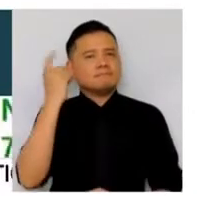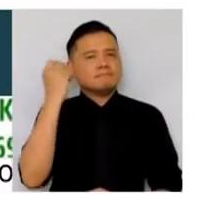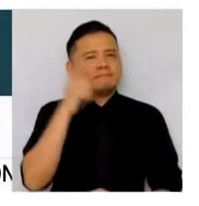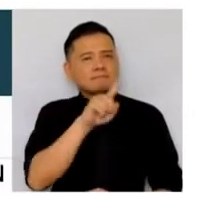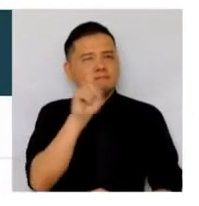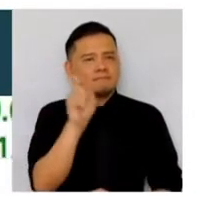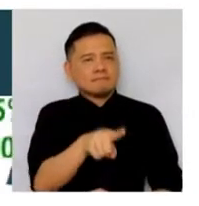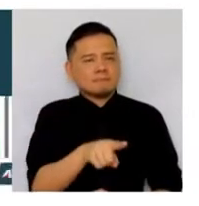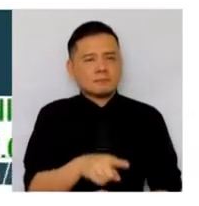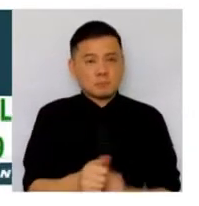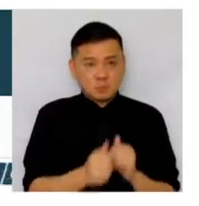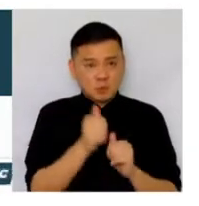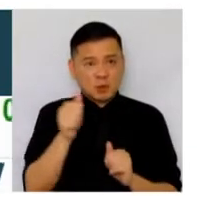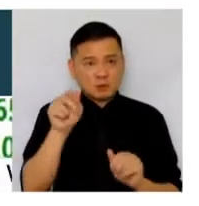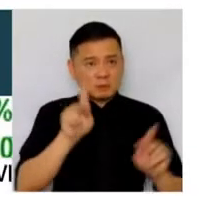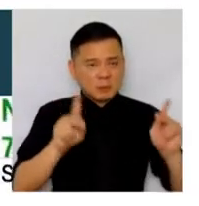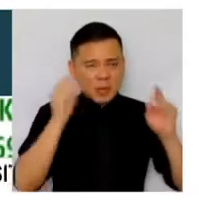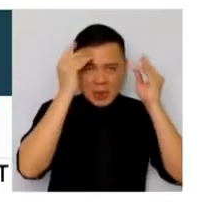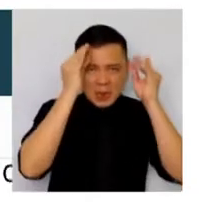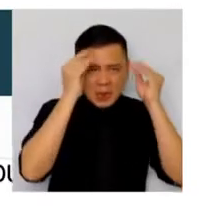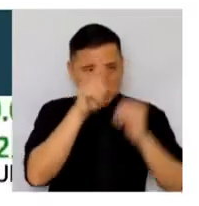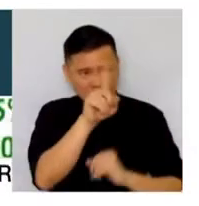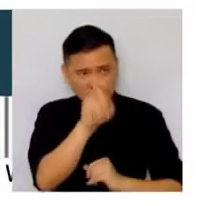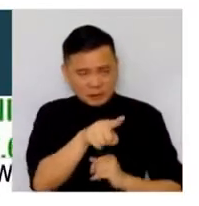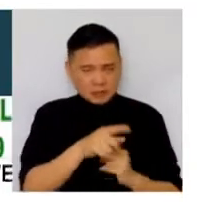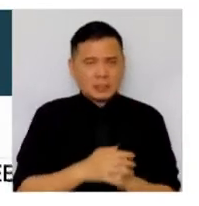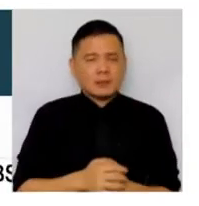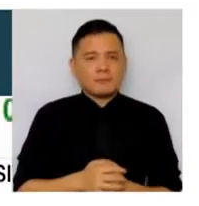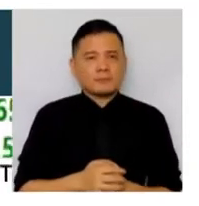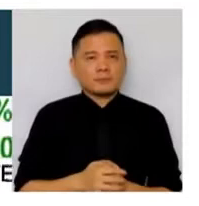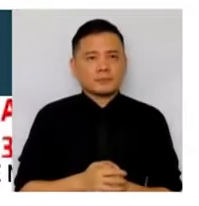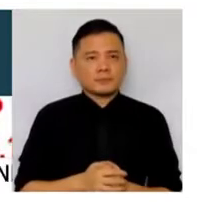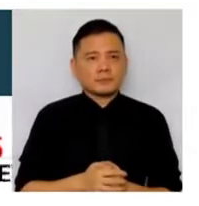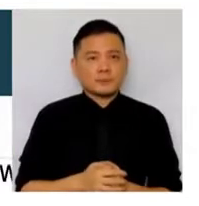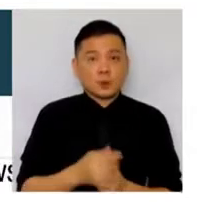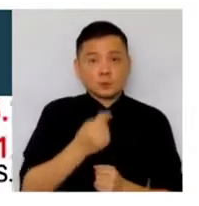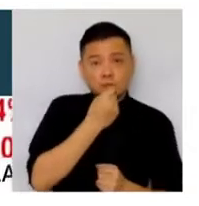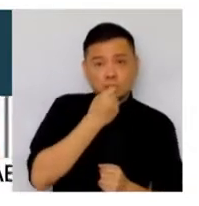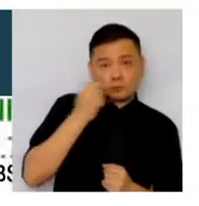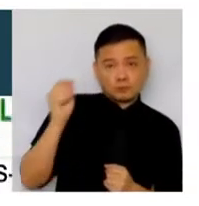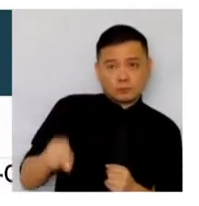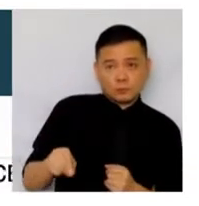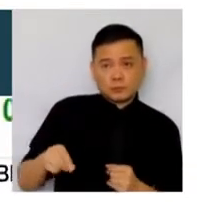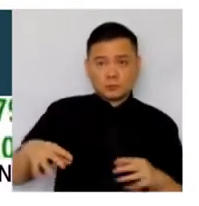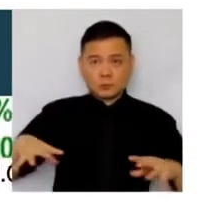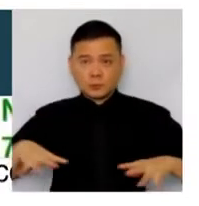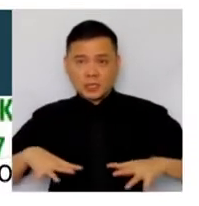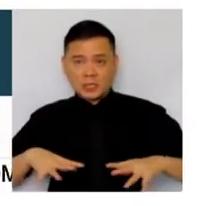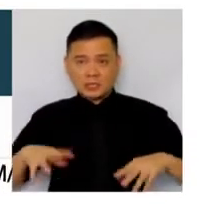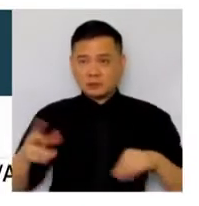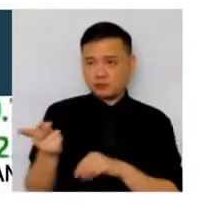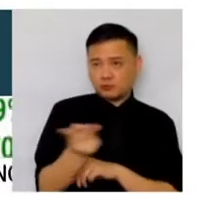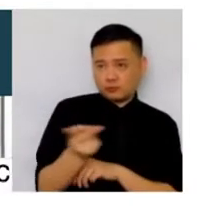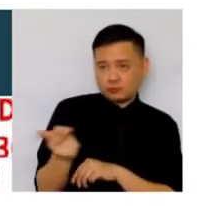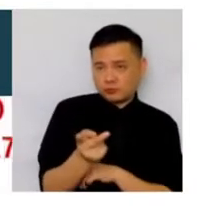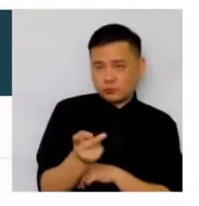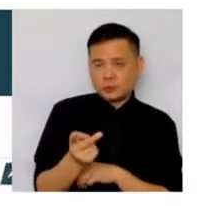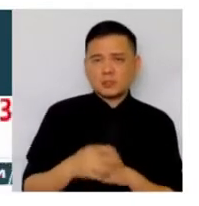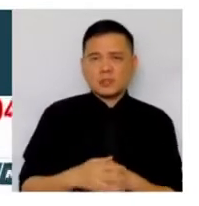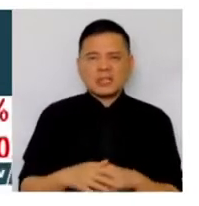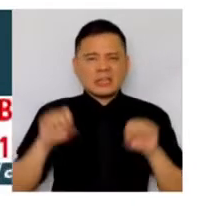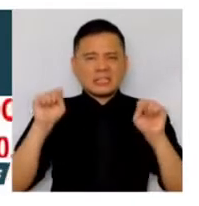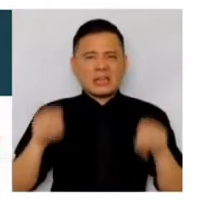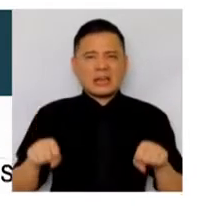minds, Professor Carlos, will what we're seeing now between Russia and Ukraine evolve into some sort of a proxy